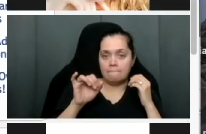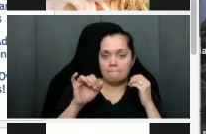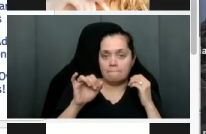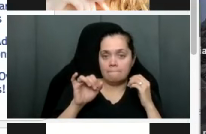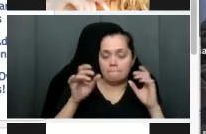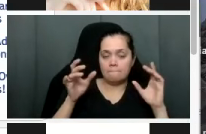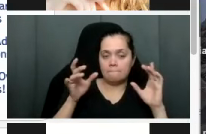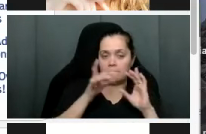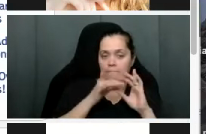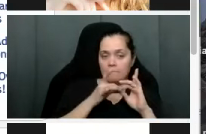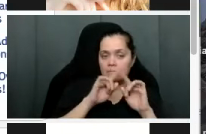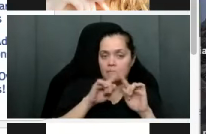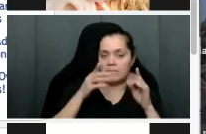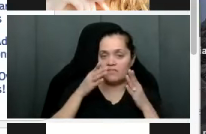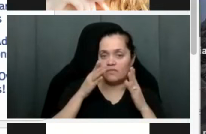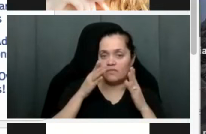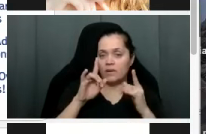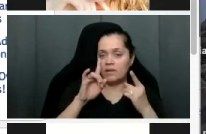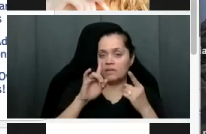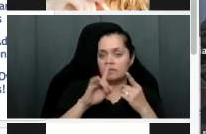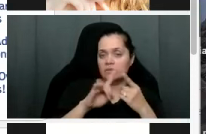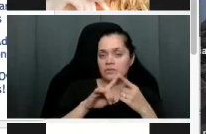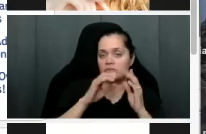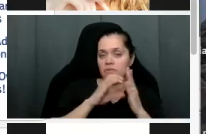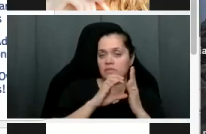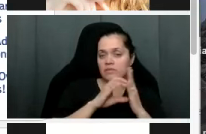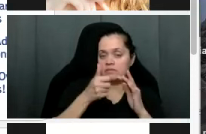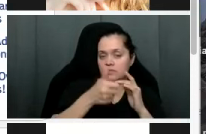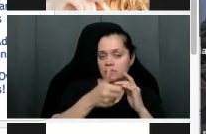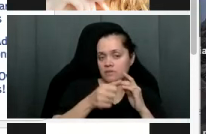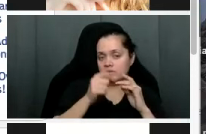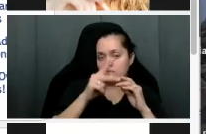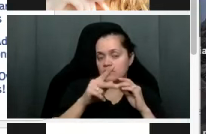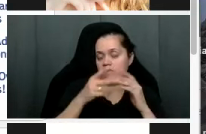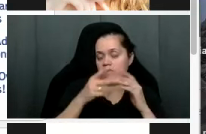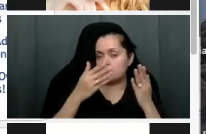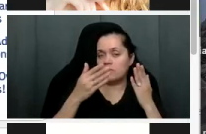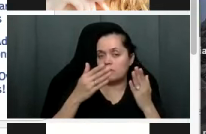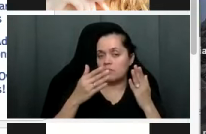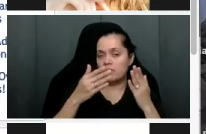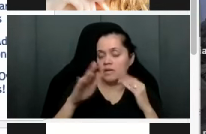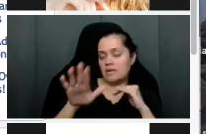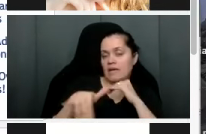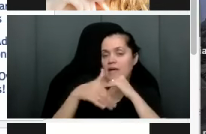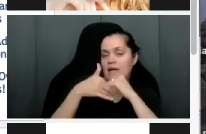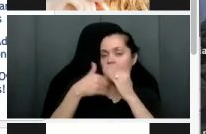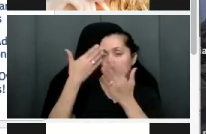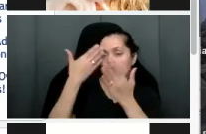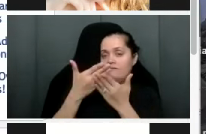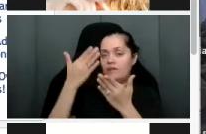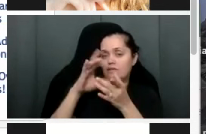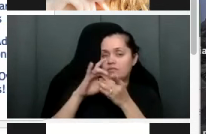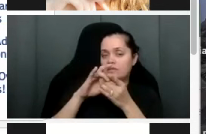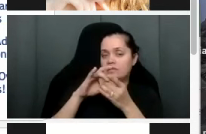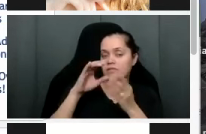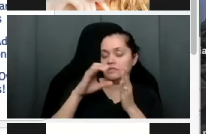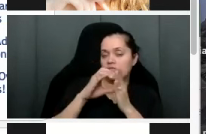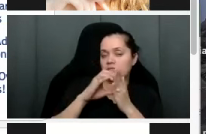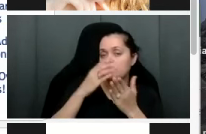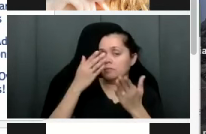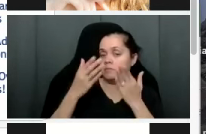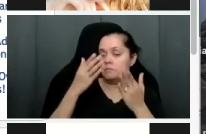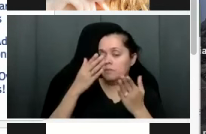connected in a different way to the chapter itself. So it may be kind of a bonus fact about the chapter. It might be